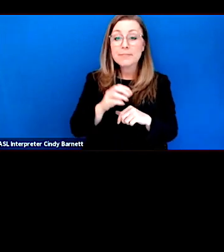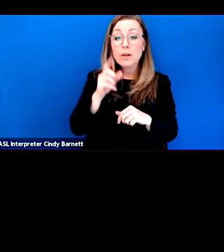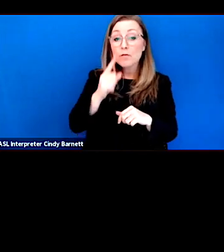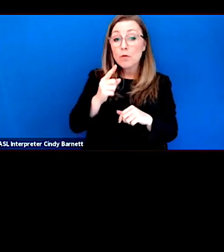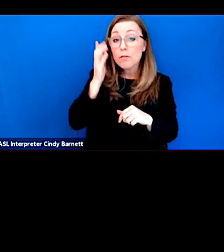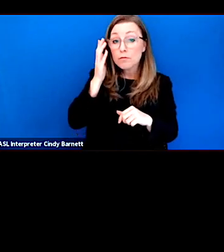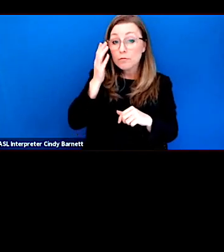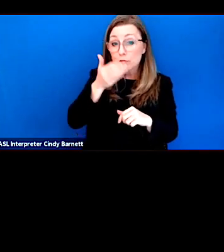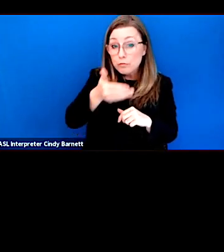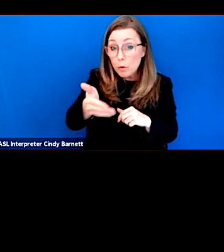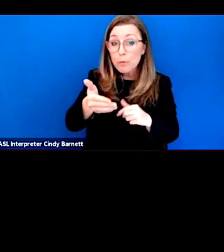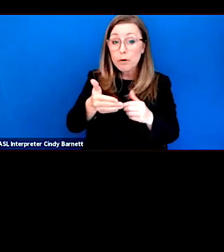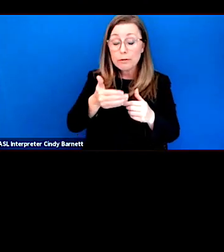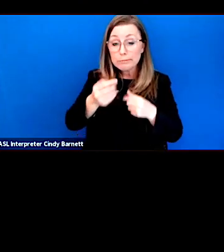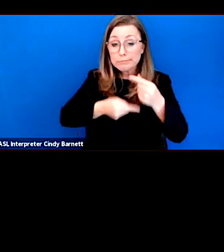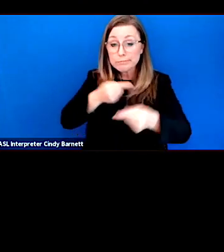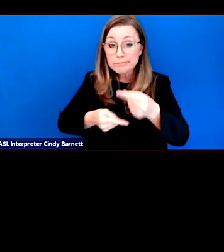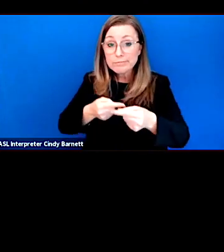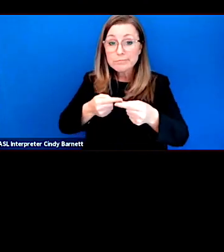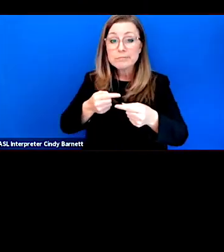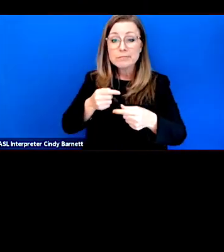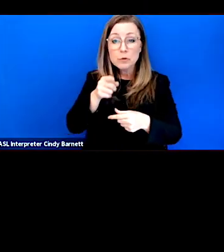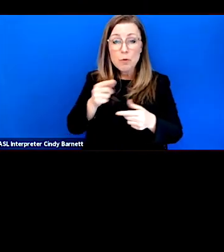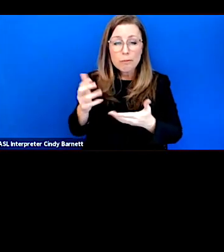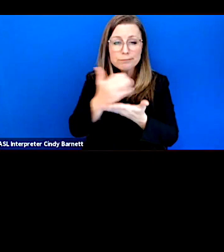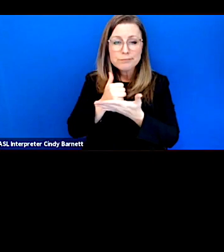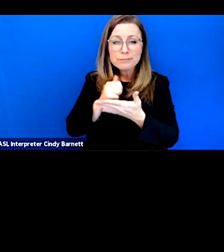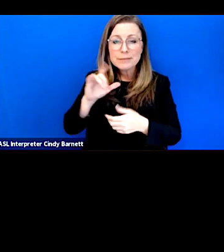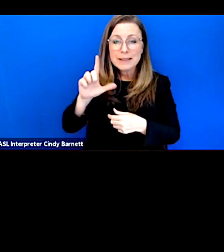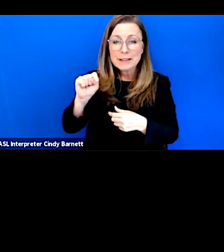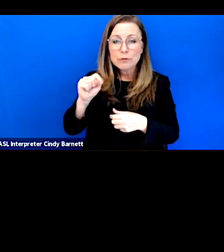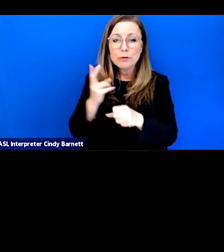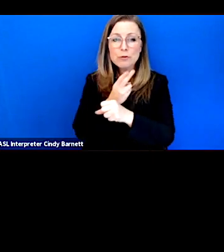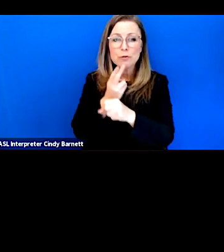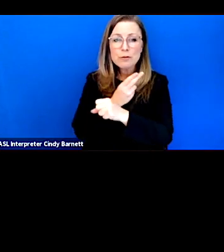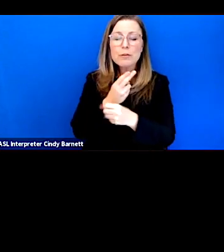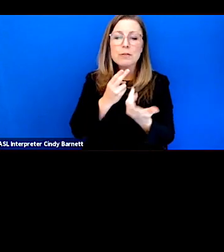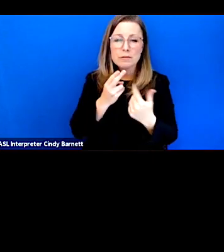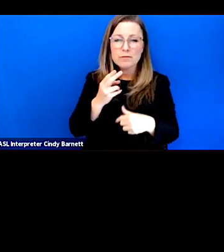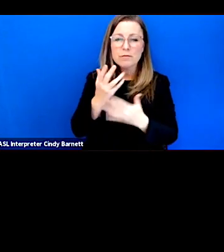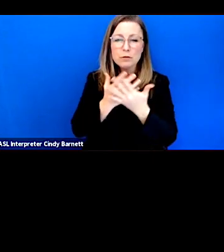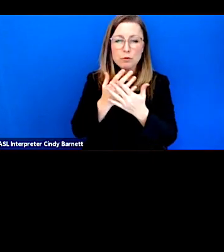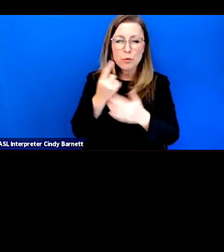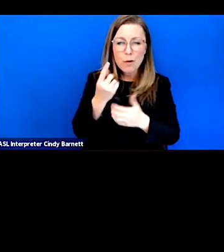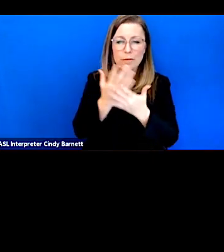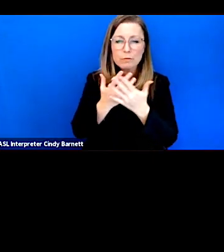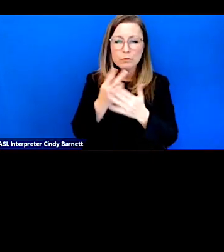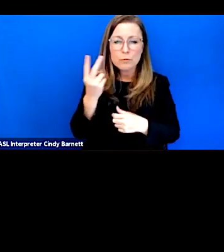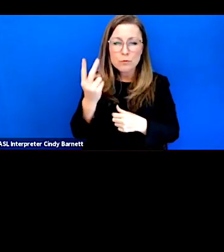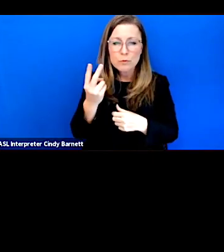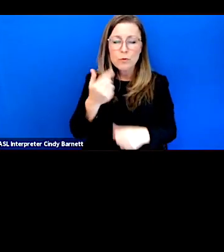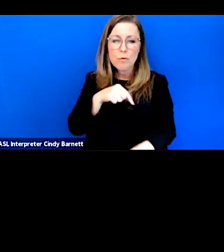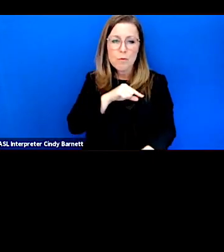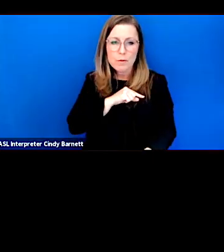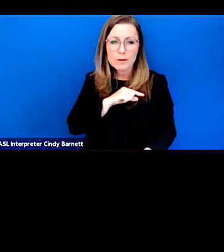filter 1, filter 2, and quality appraisal. As I mentioned before, there is no particular order that